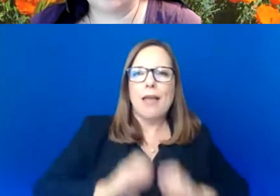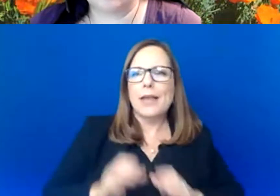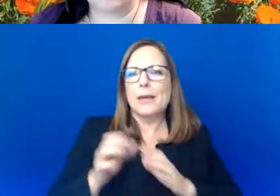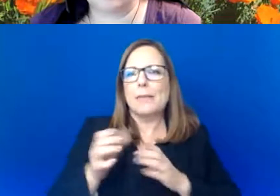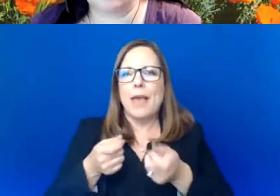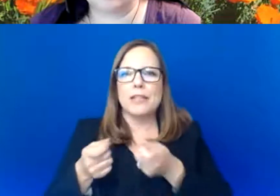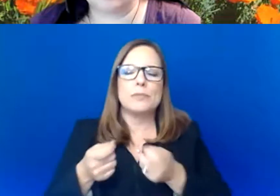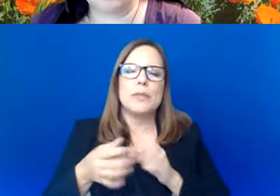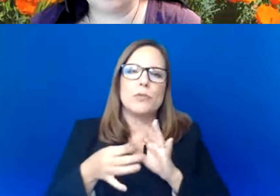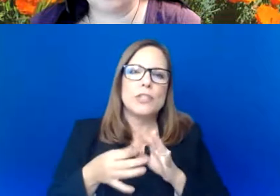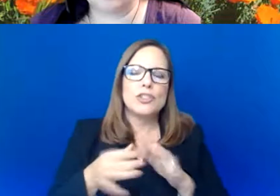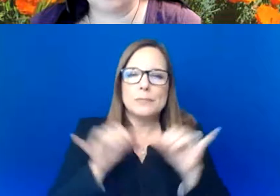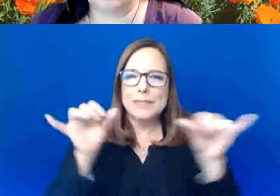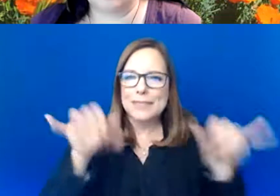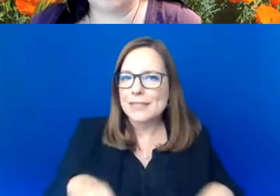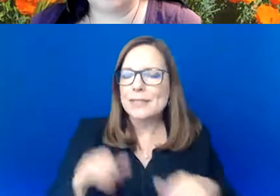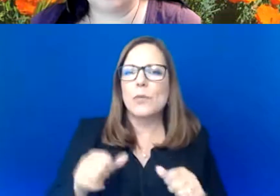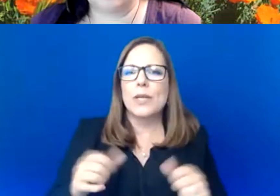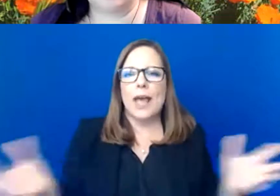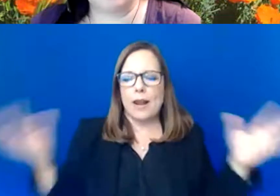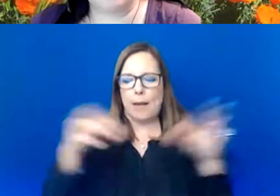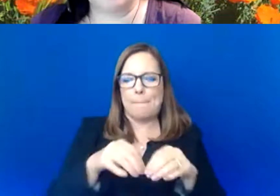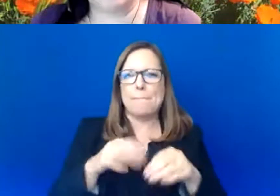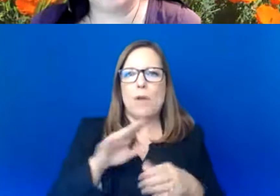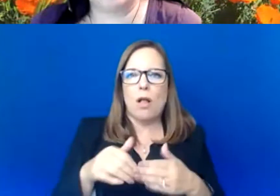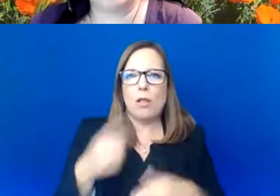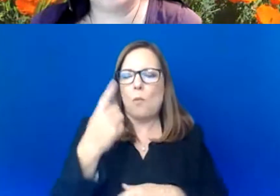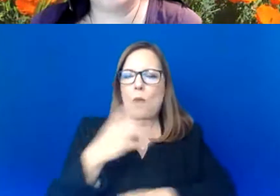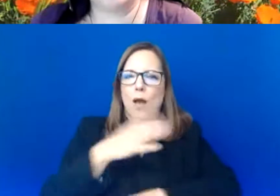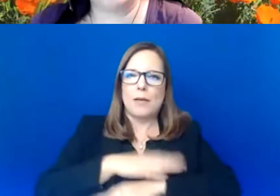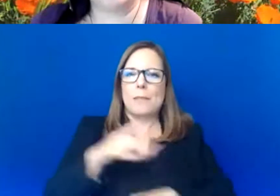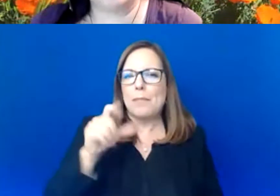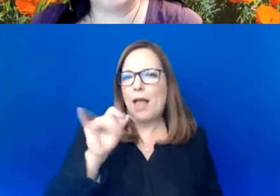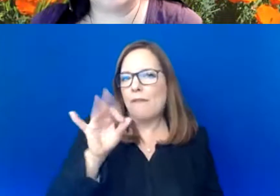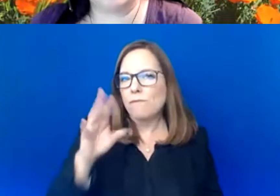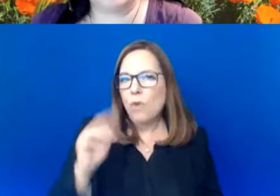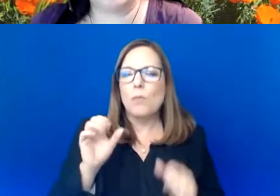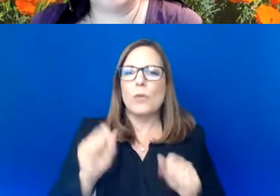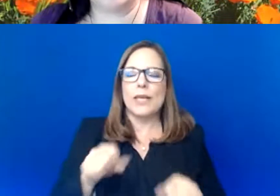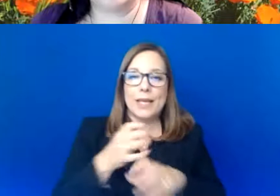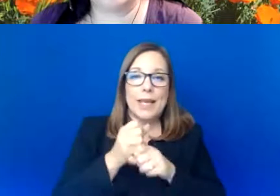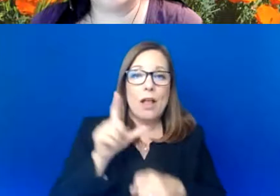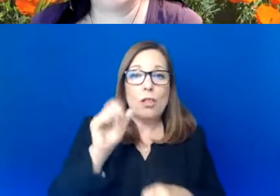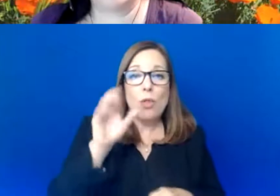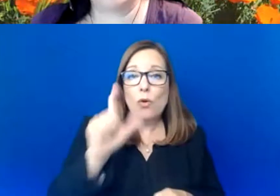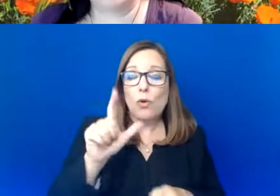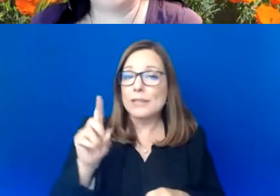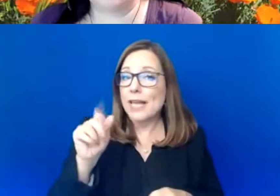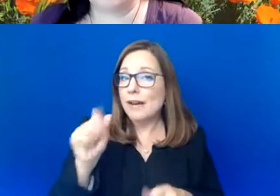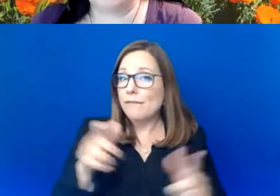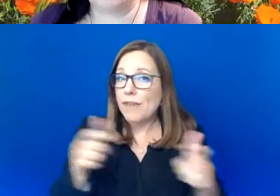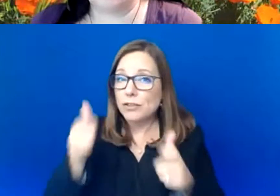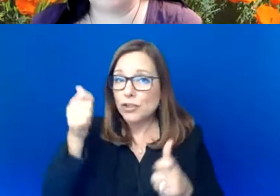of the AAAs on one single platform, we'll be able to get local data faster. We'll be able to really use that to our participants'